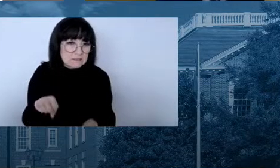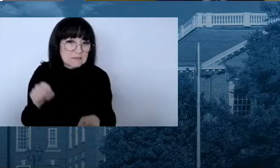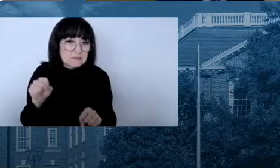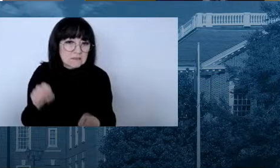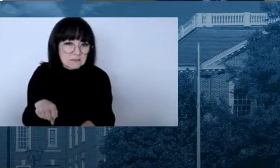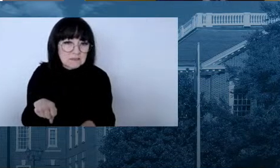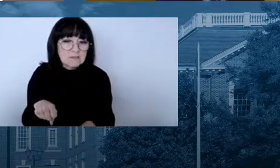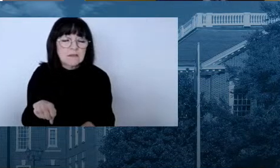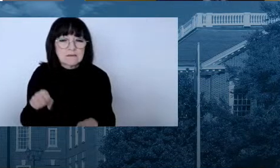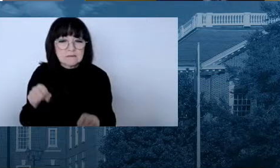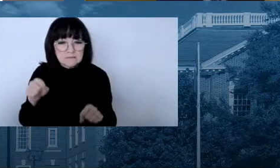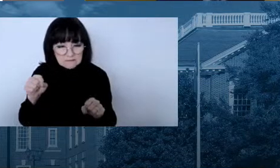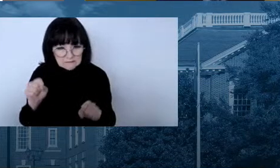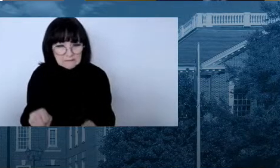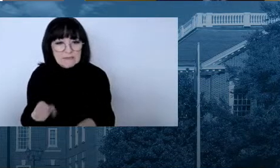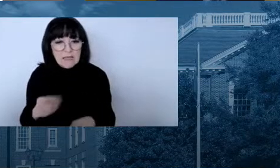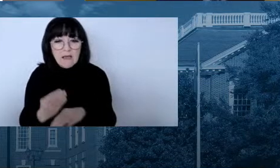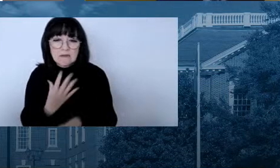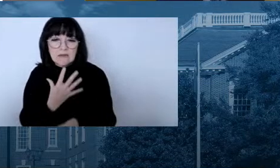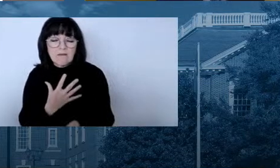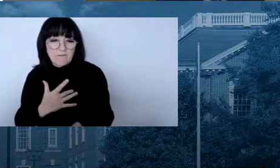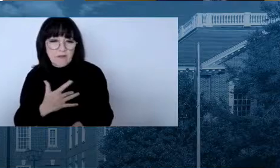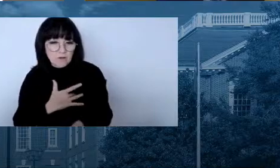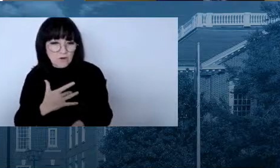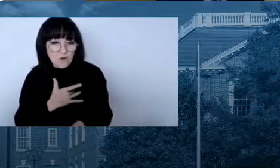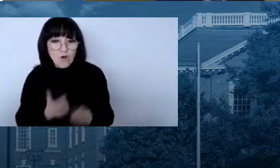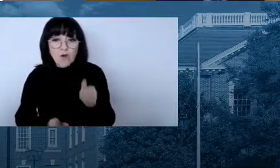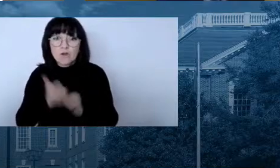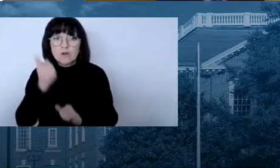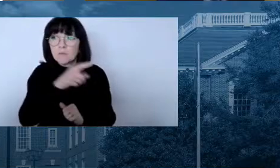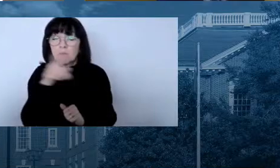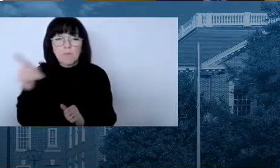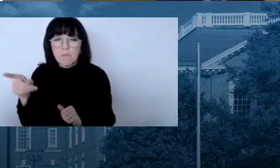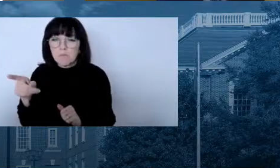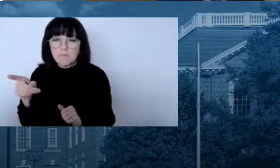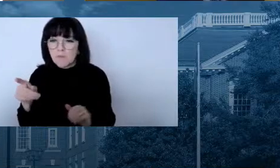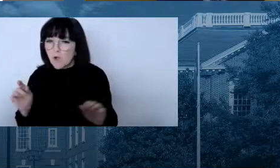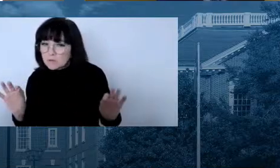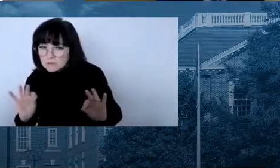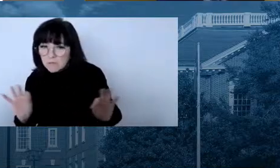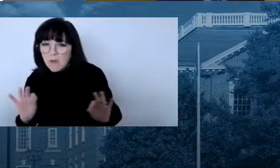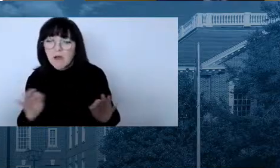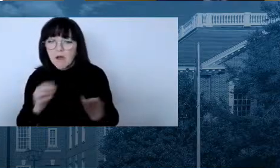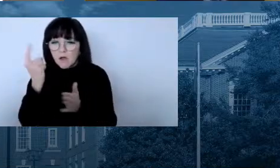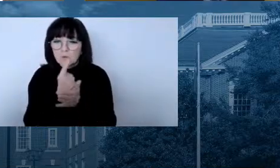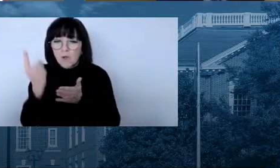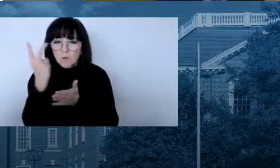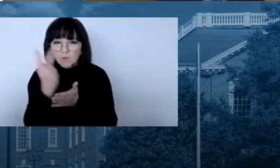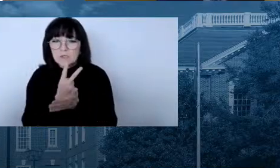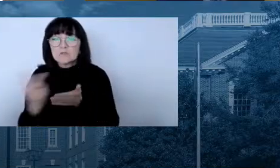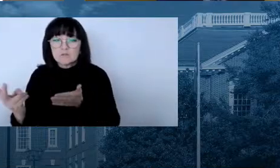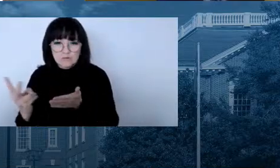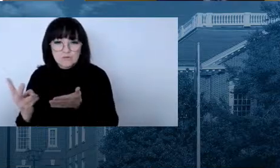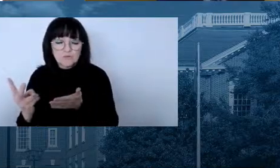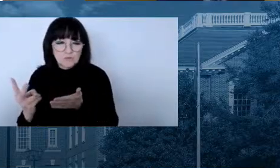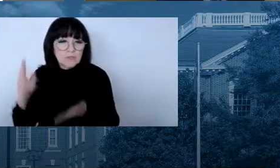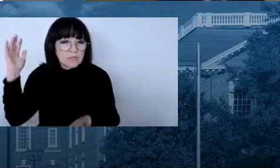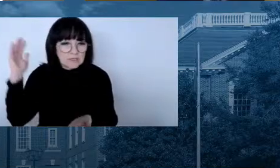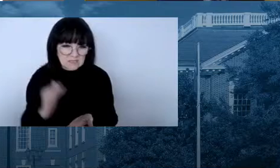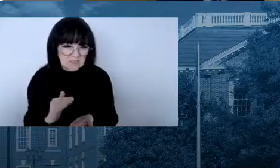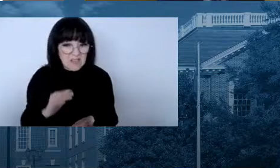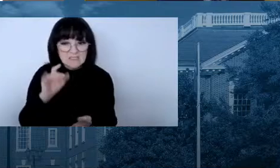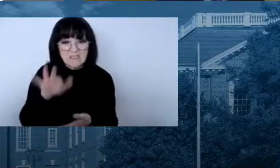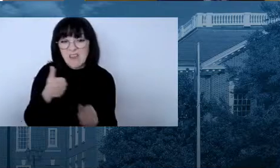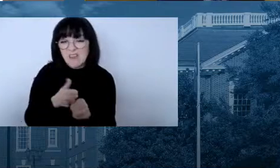their heart, which in almost all cases is mild and goes away in a period of a couple weeks. And those are rare cases, as